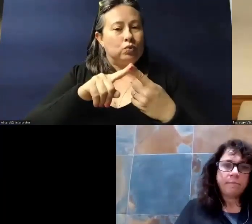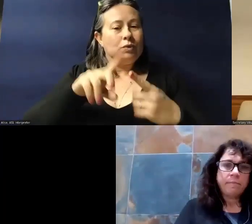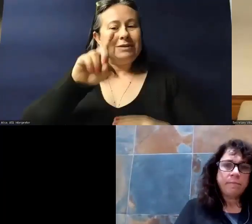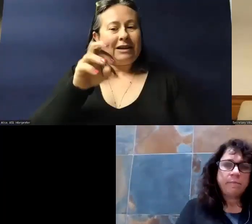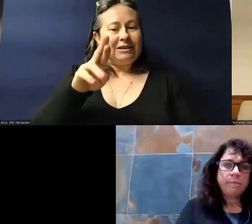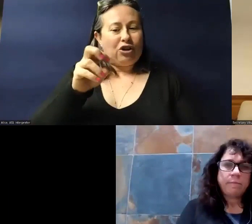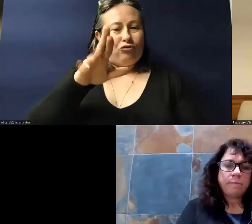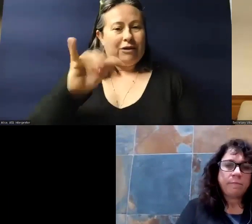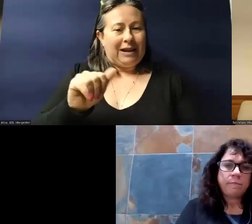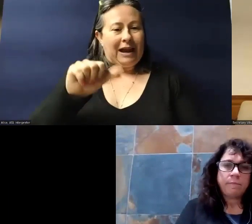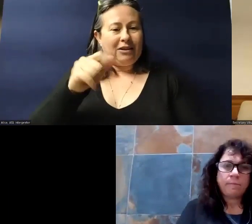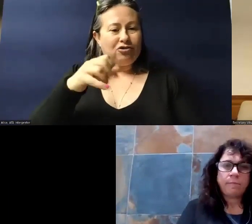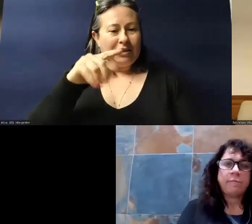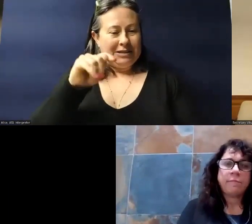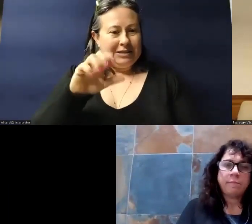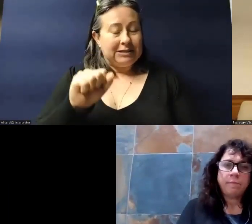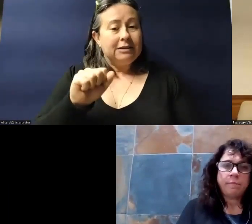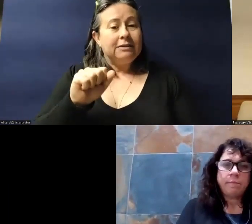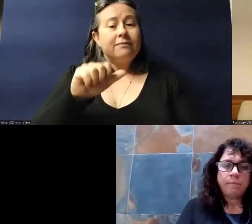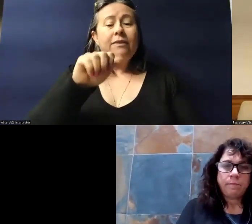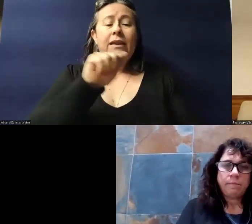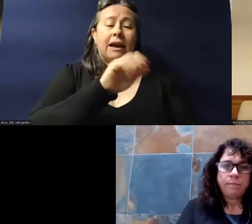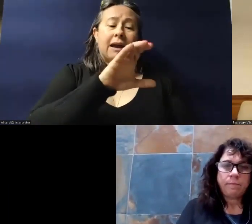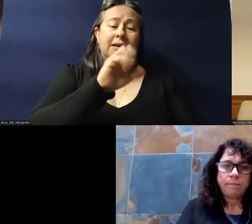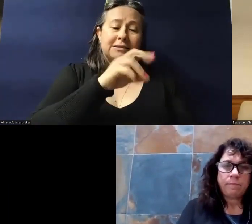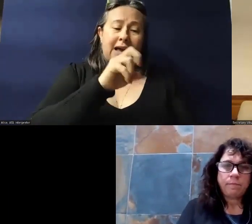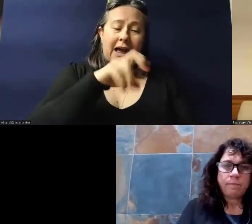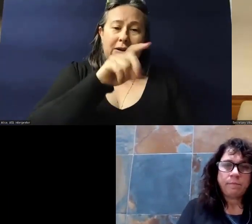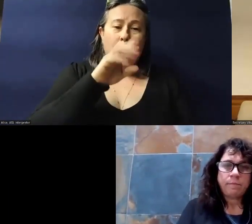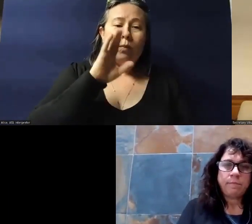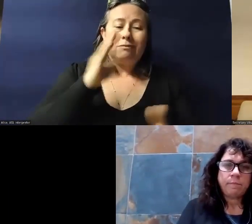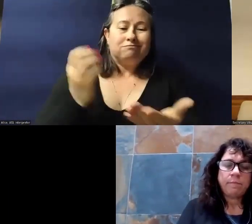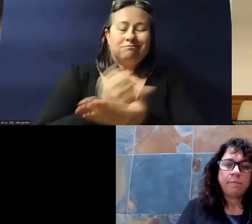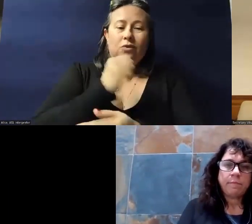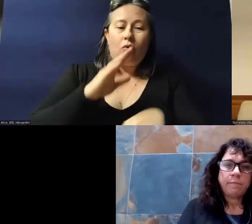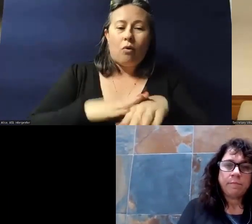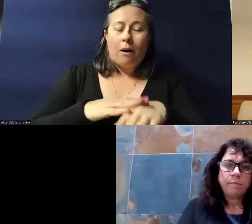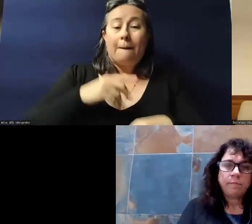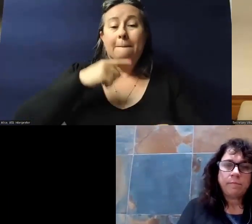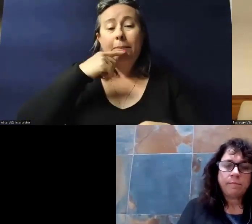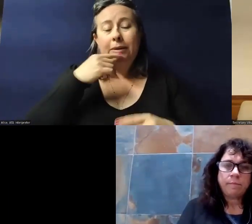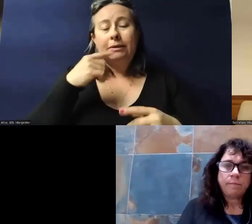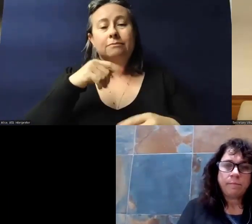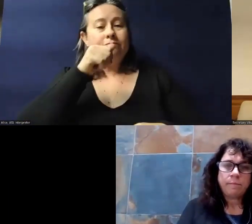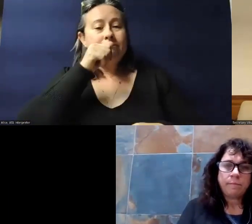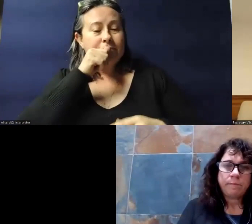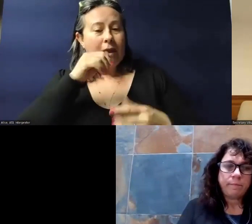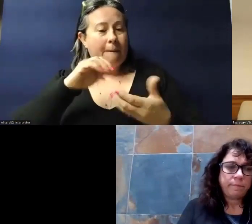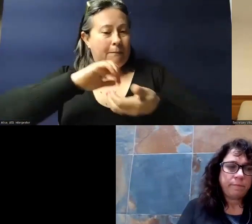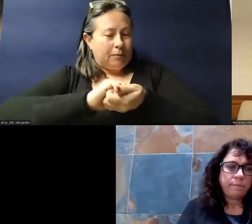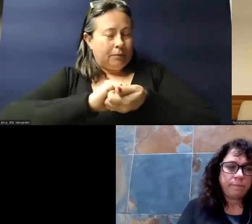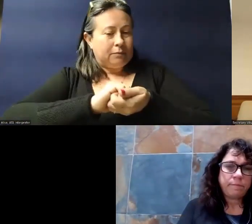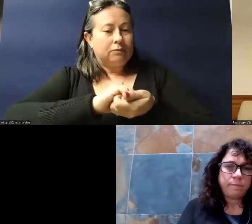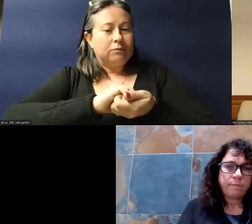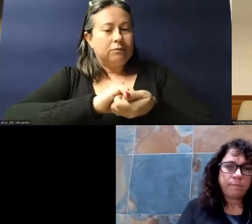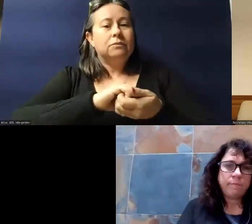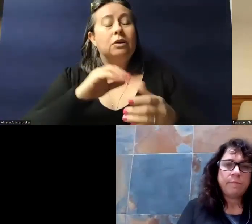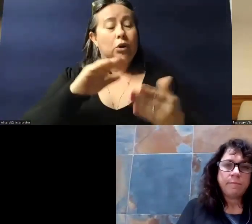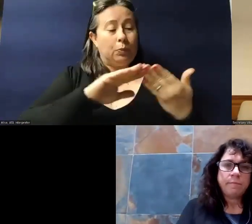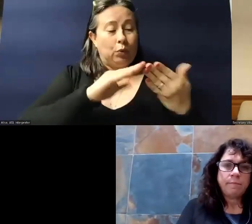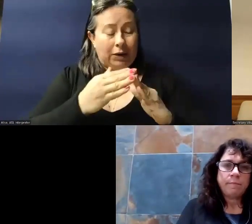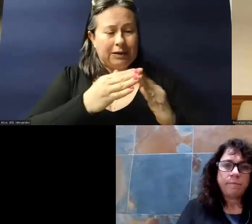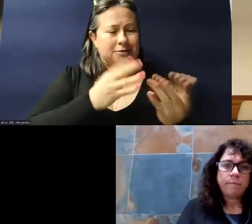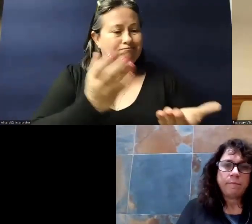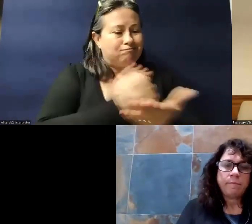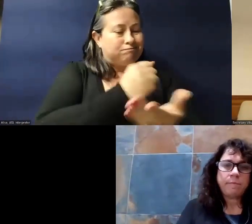that inflammation. ASCEND will also capitalize on public-private partnerships and focus on partnering with communities early and